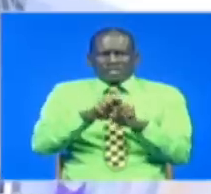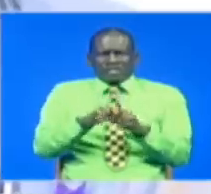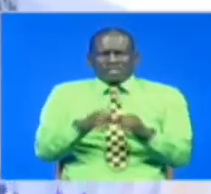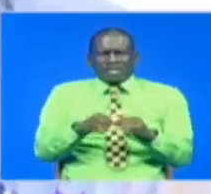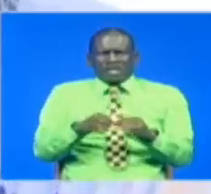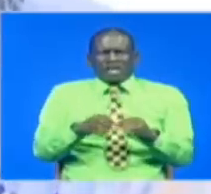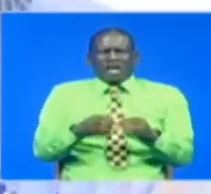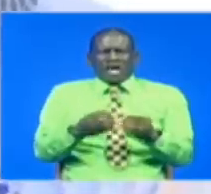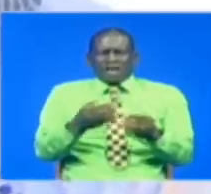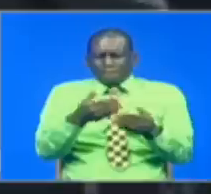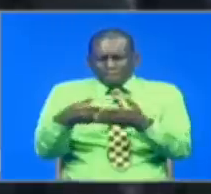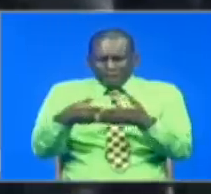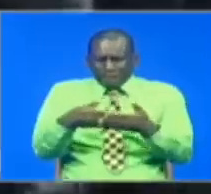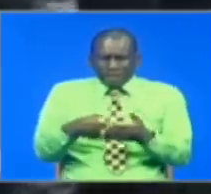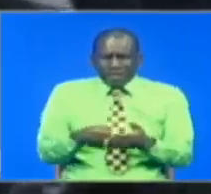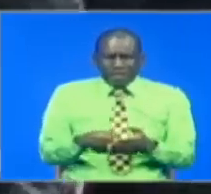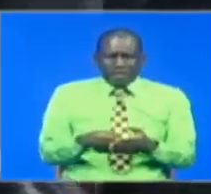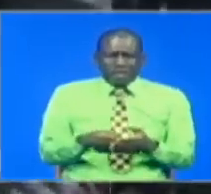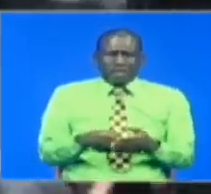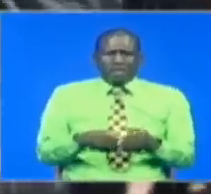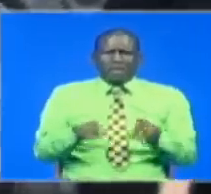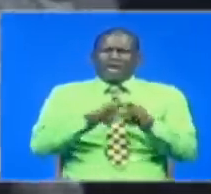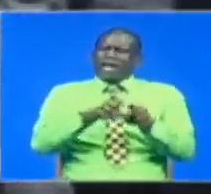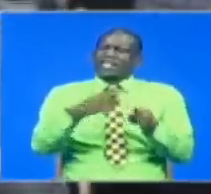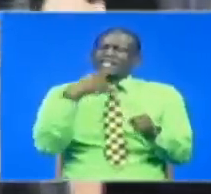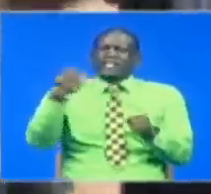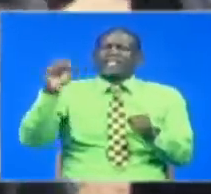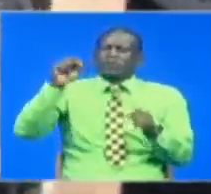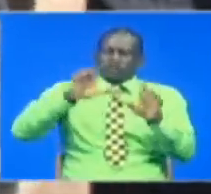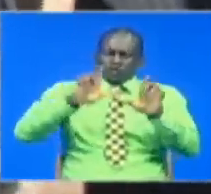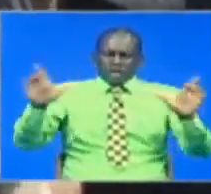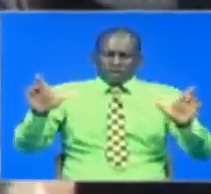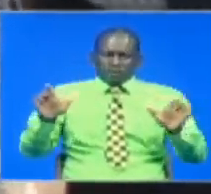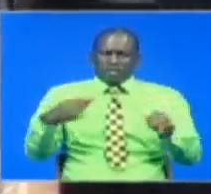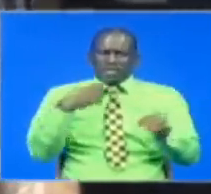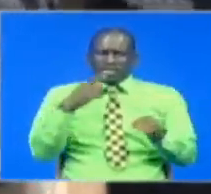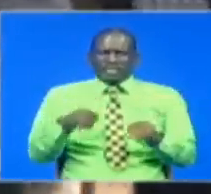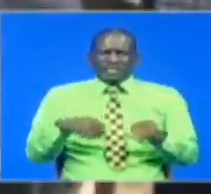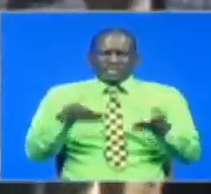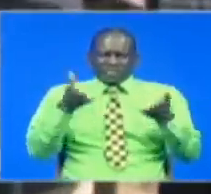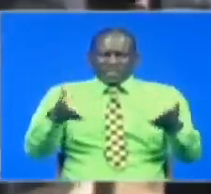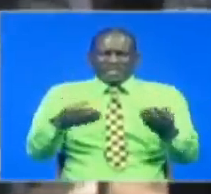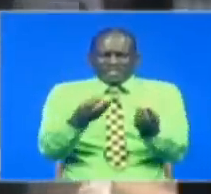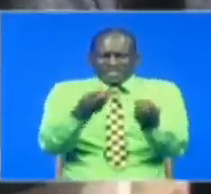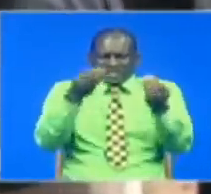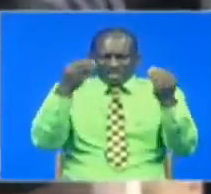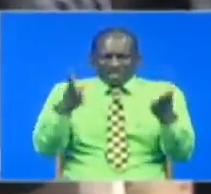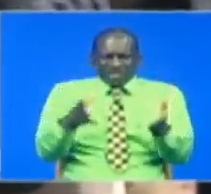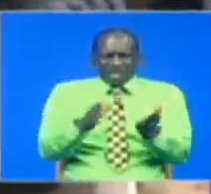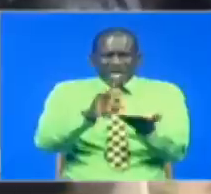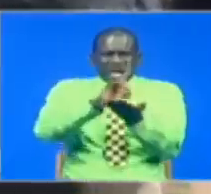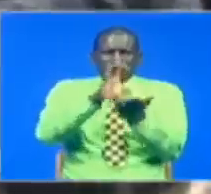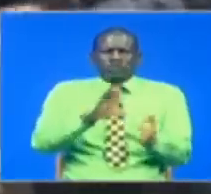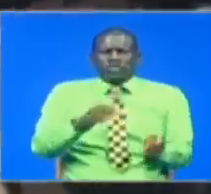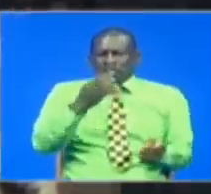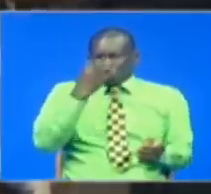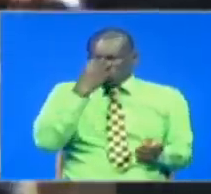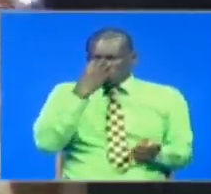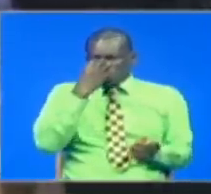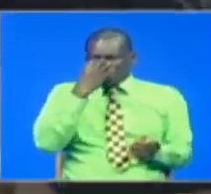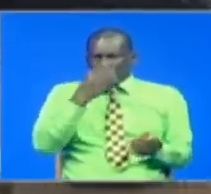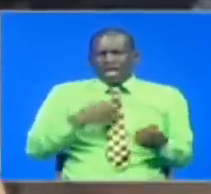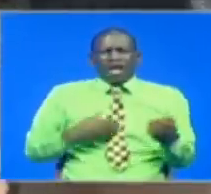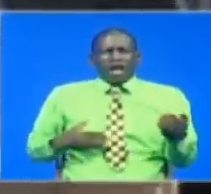Na tuache kutishwa. As they say in political language, kimeumana. And Dr. Ruto has the